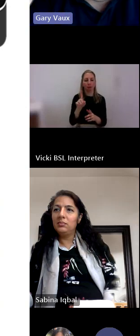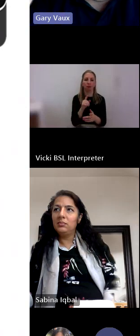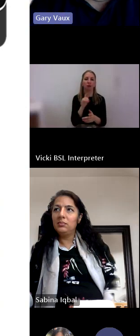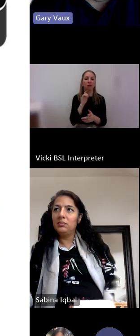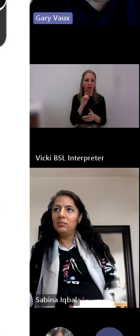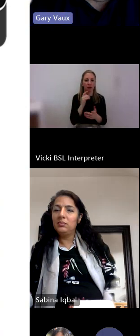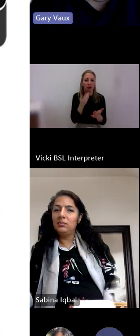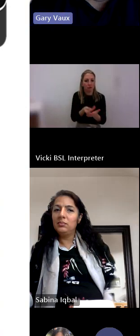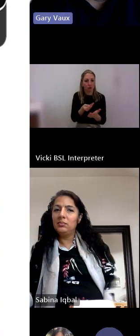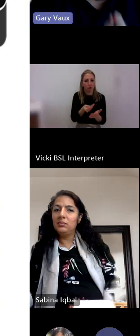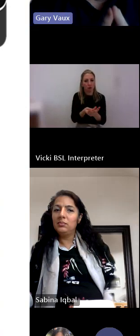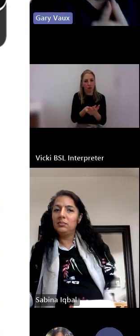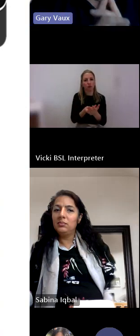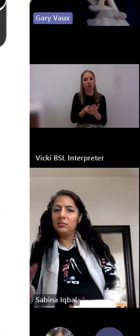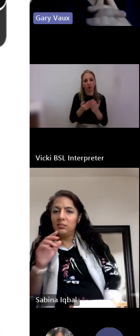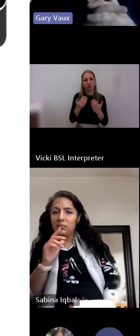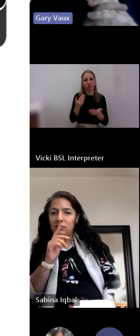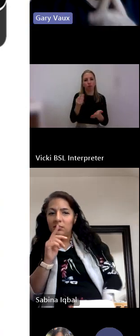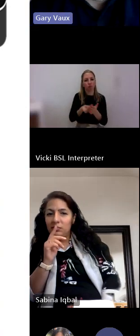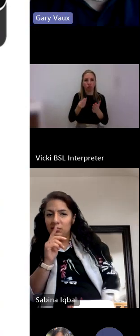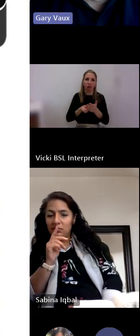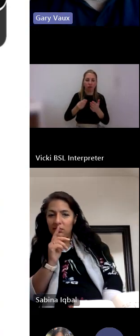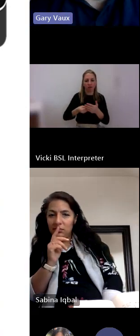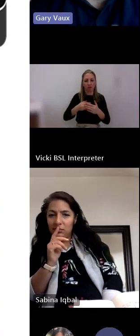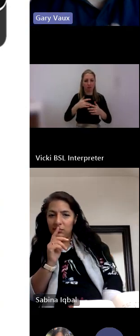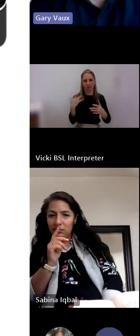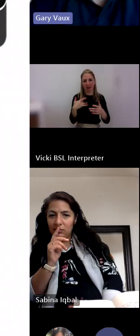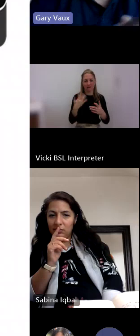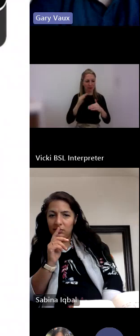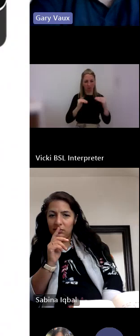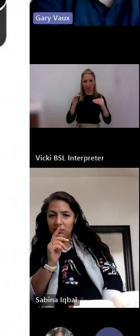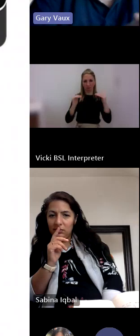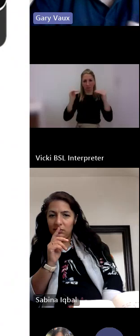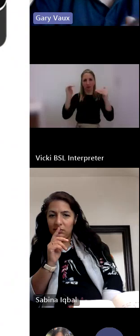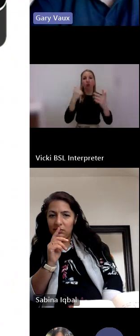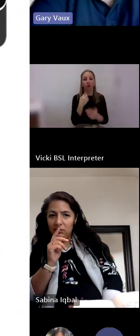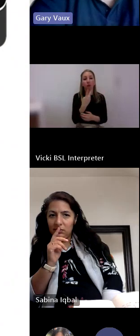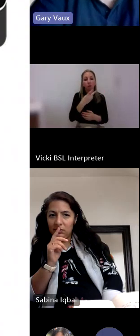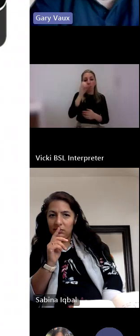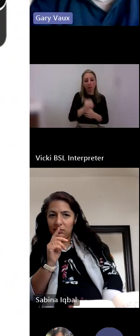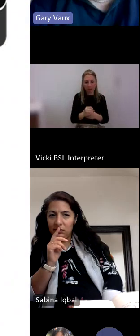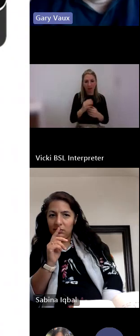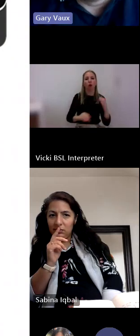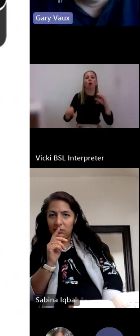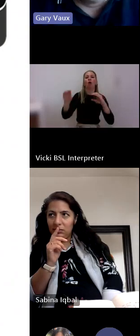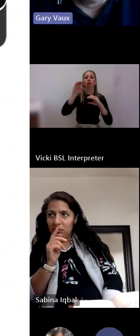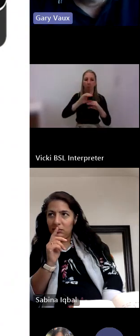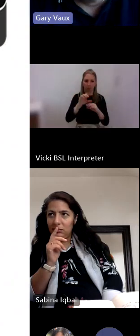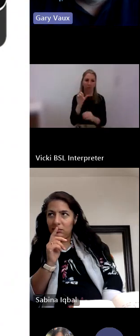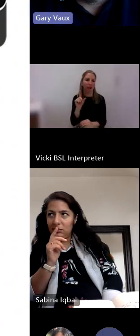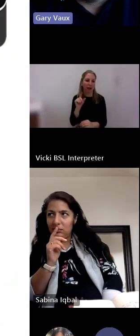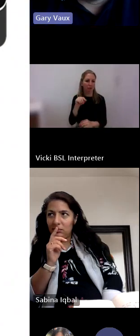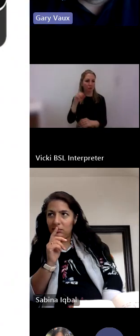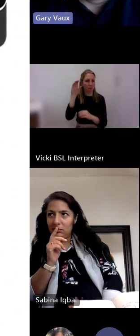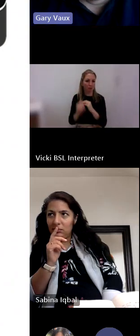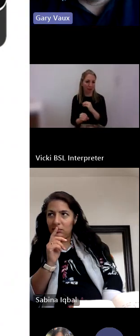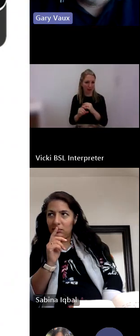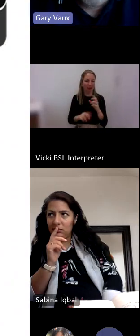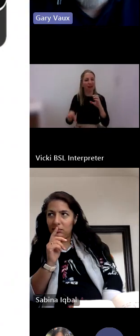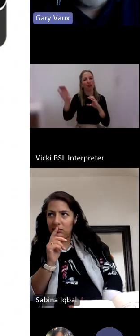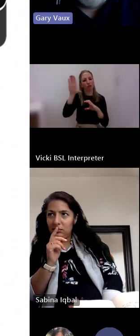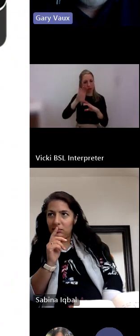rising prices that is the worry, because that 2% is on top of the 11% we've already seen.